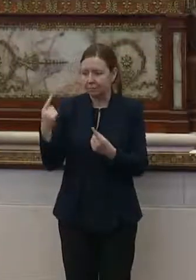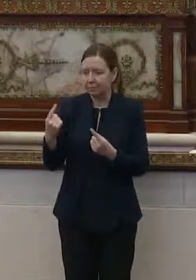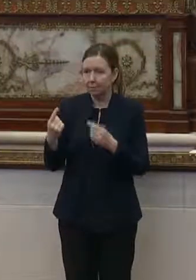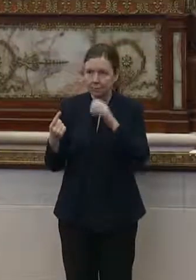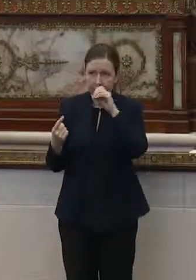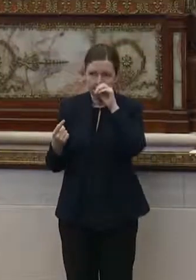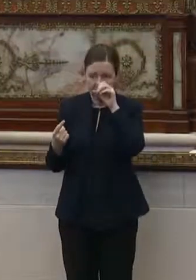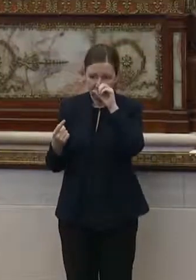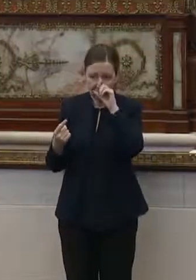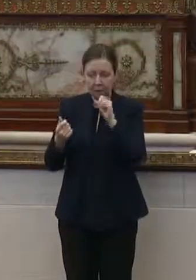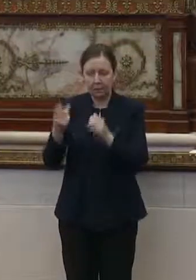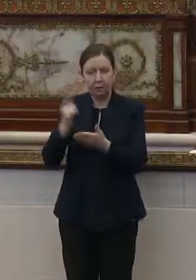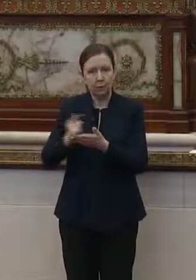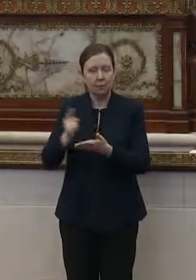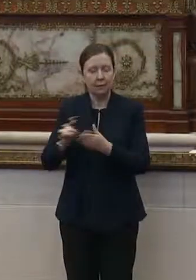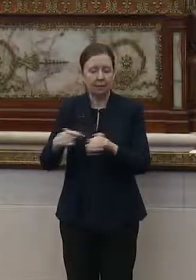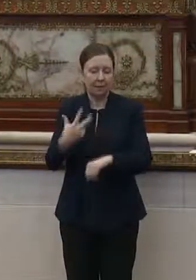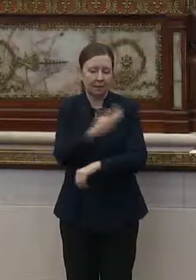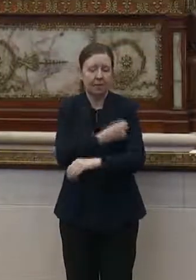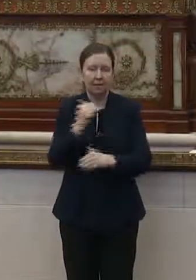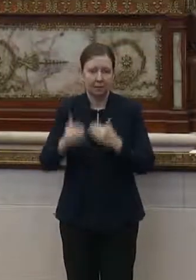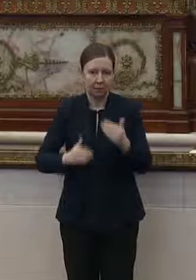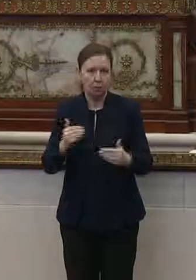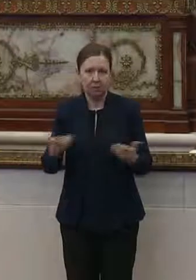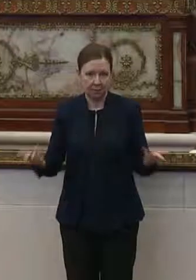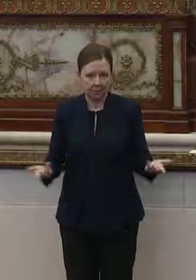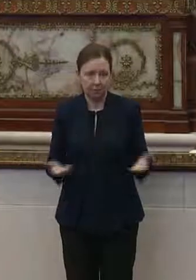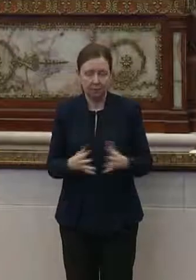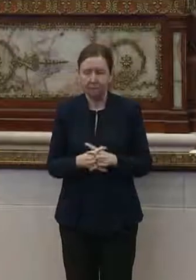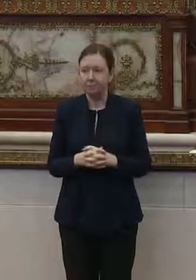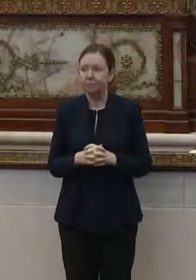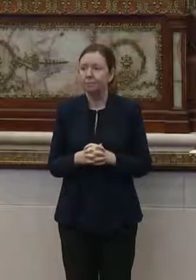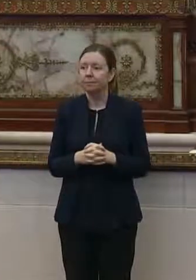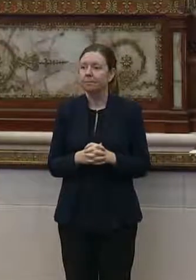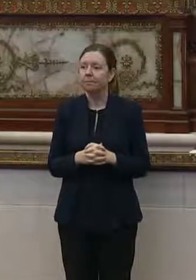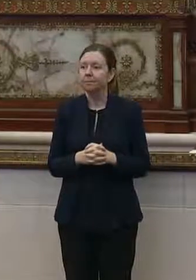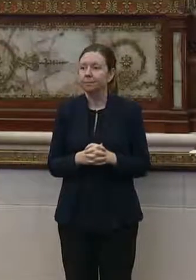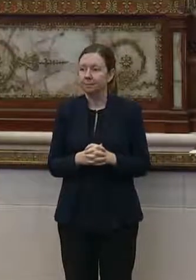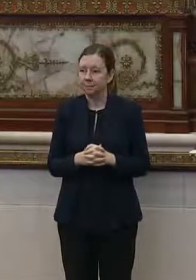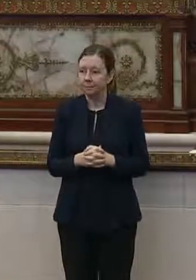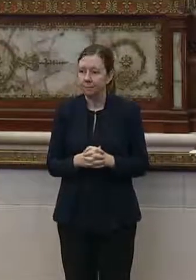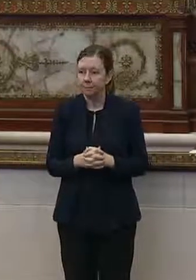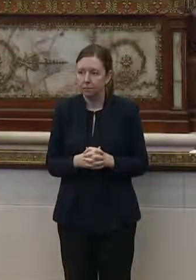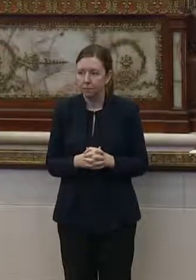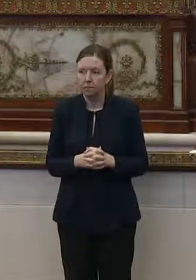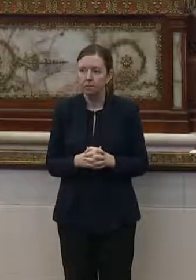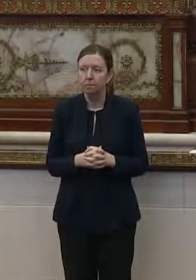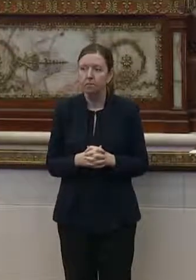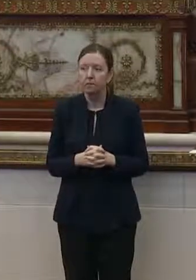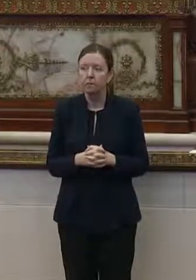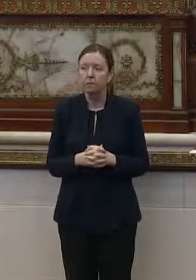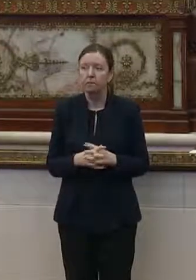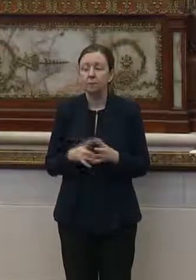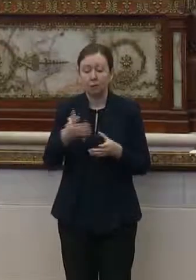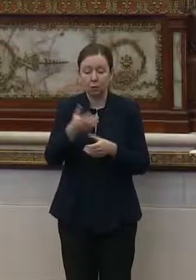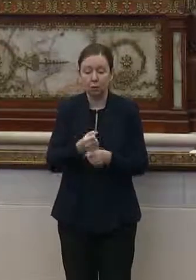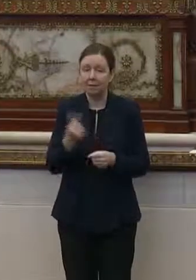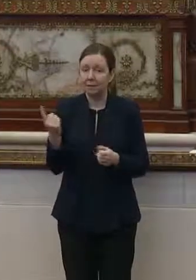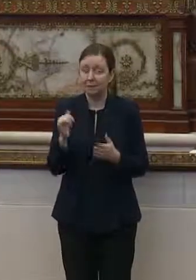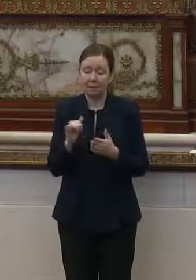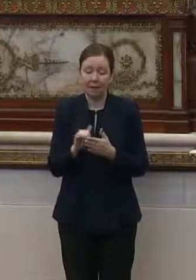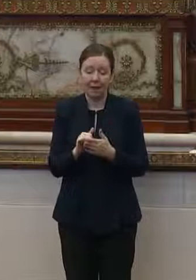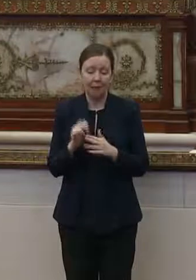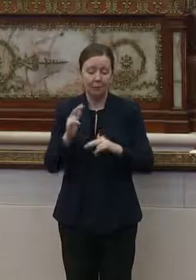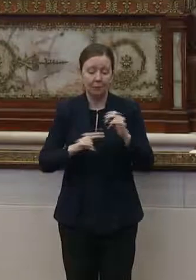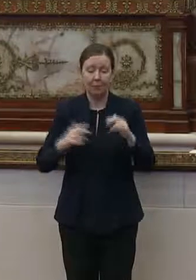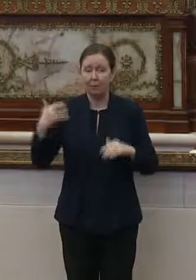number of weeks regarding the vaccination process here in the city of Philadelphia? I think, trust is something that is only built